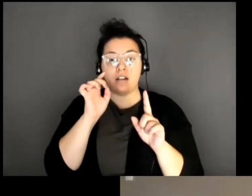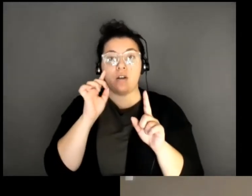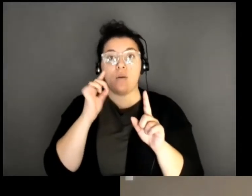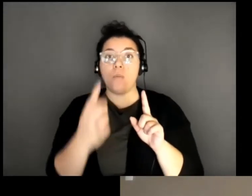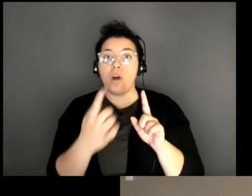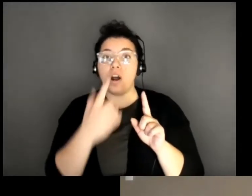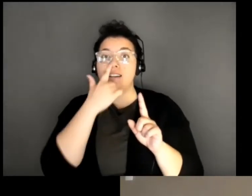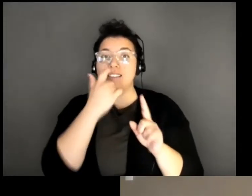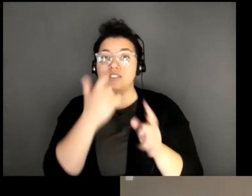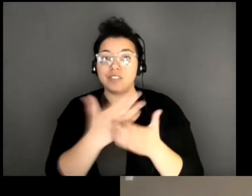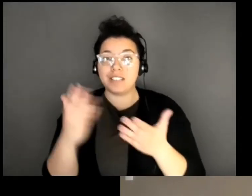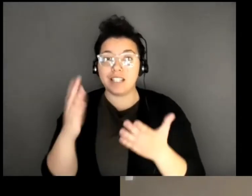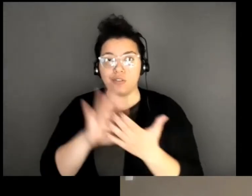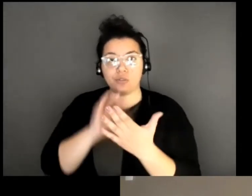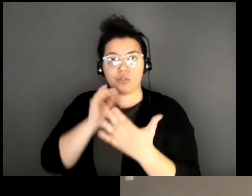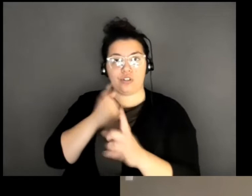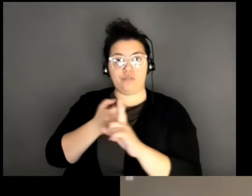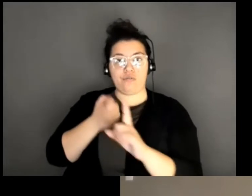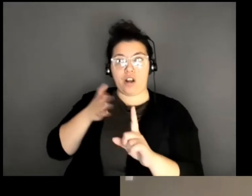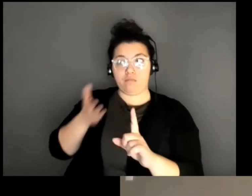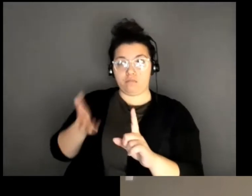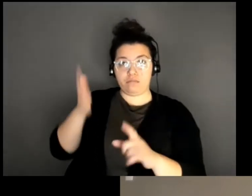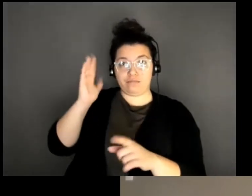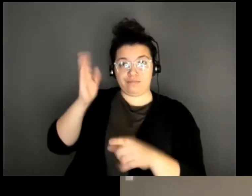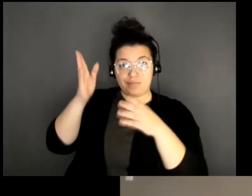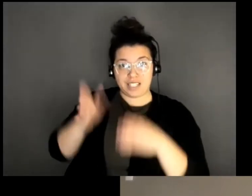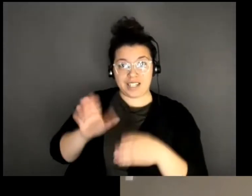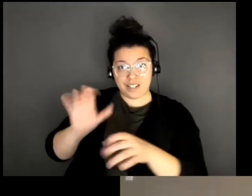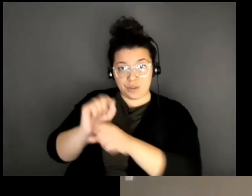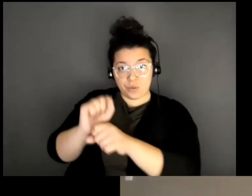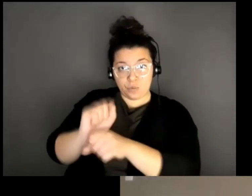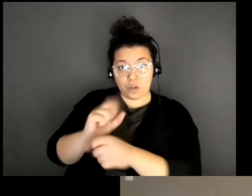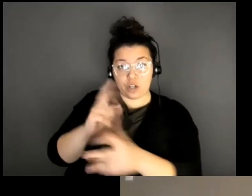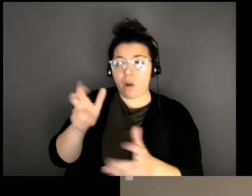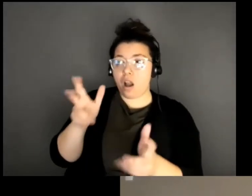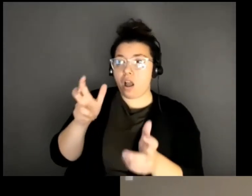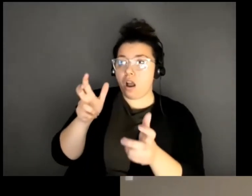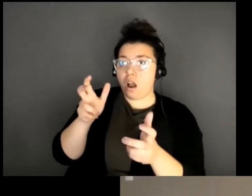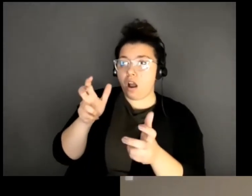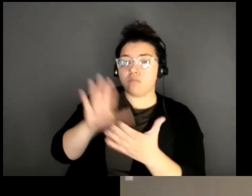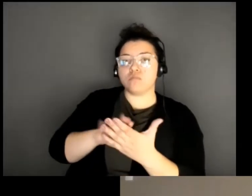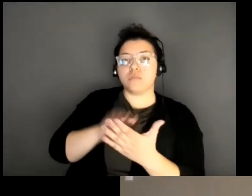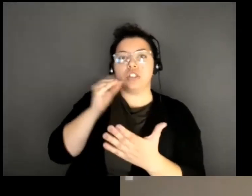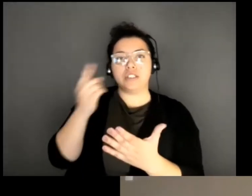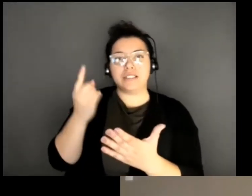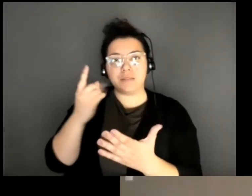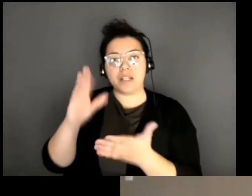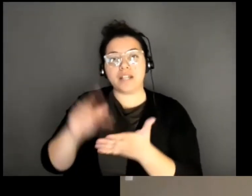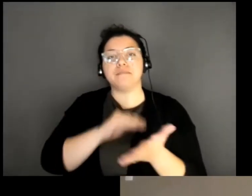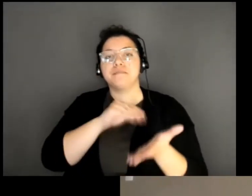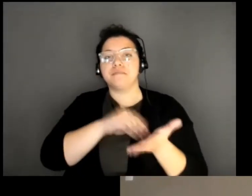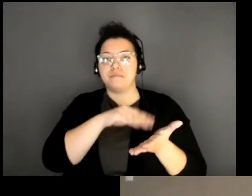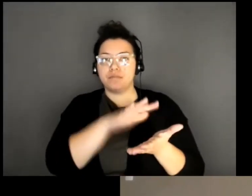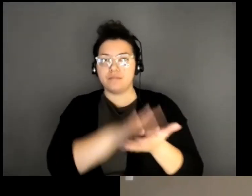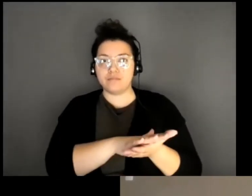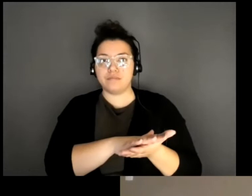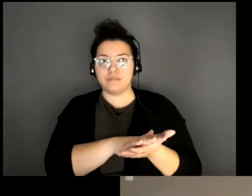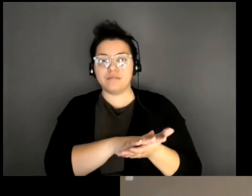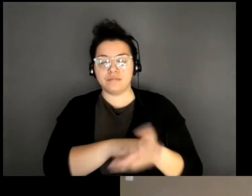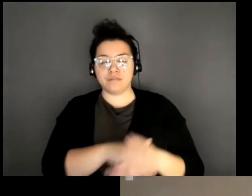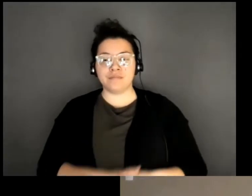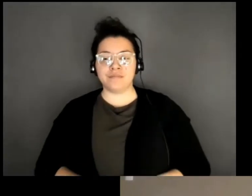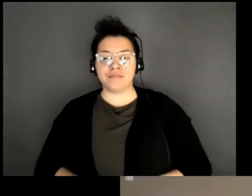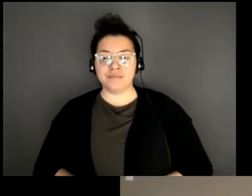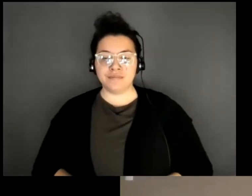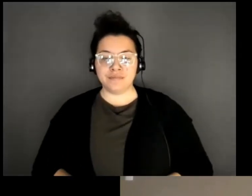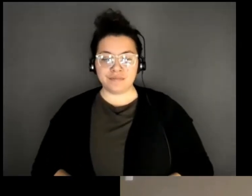learned about Mr. Lefkowitz's job. So that's a question we'd like you to answer as you go through today's conversation. A question from,